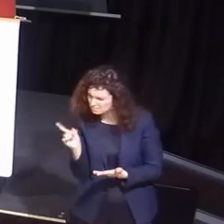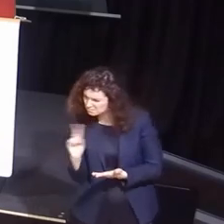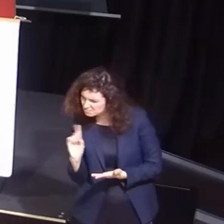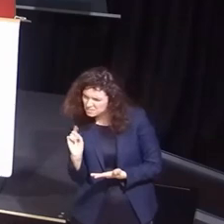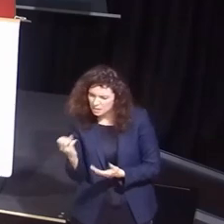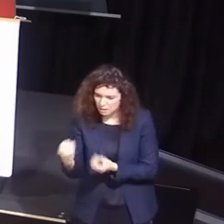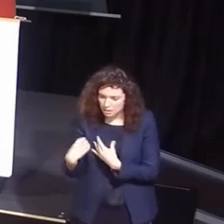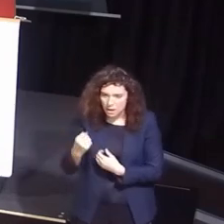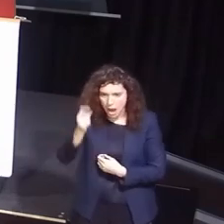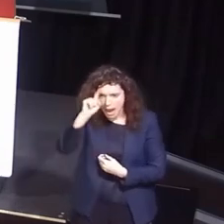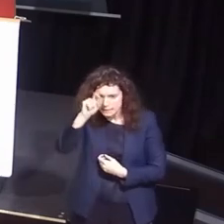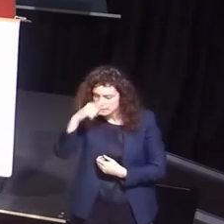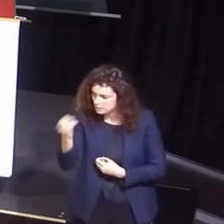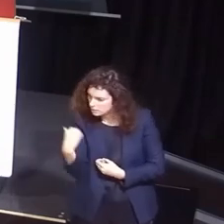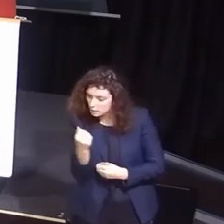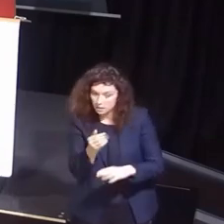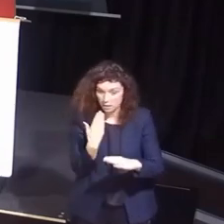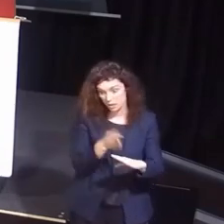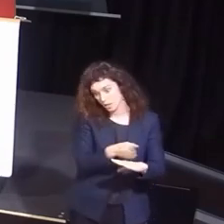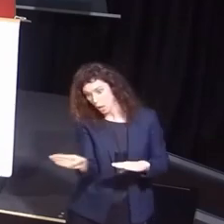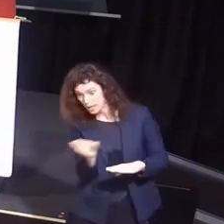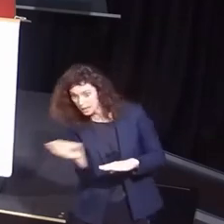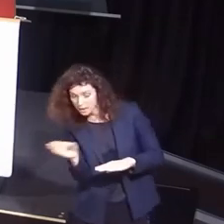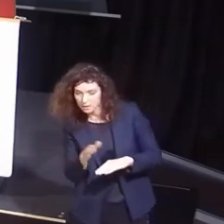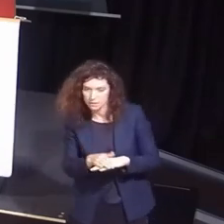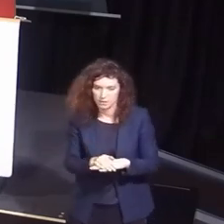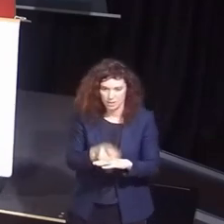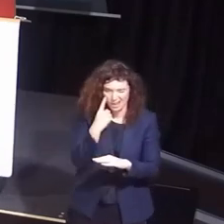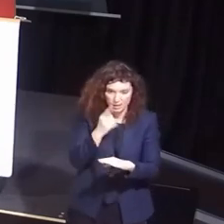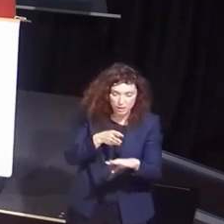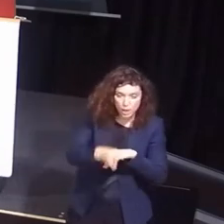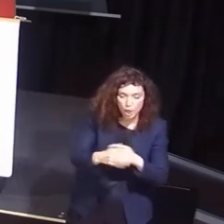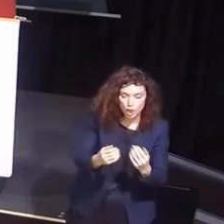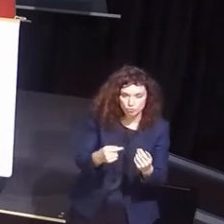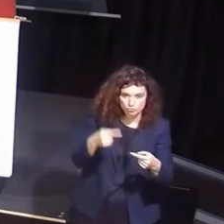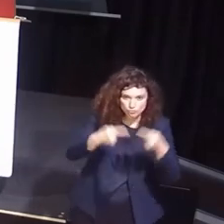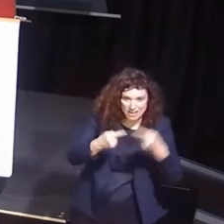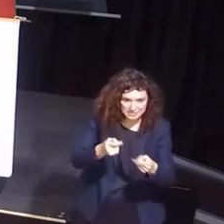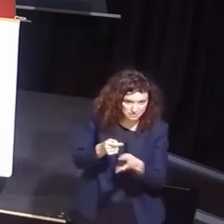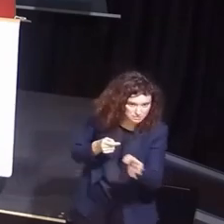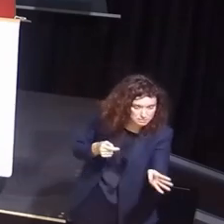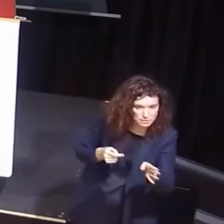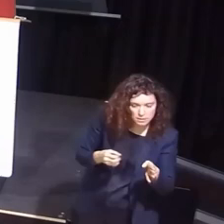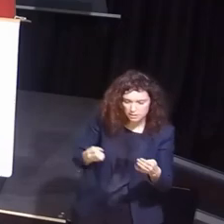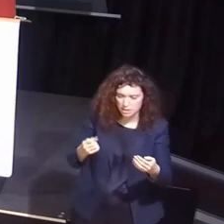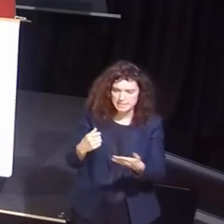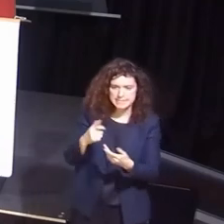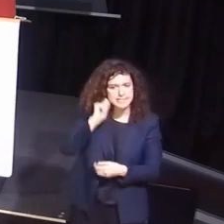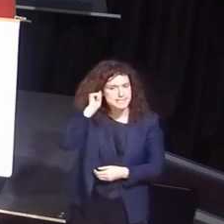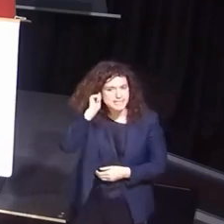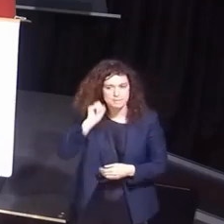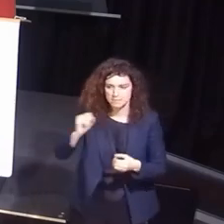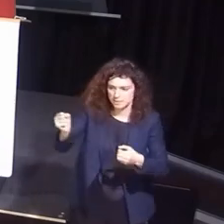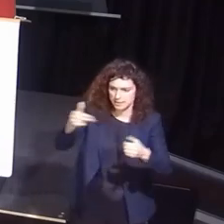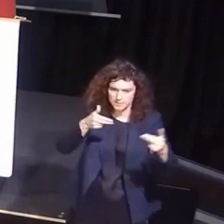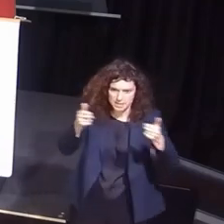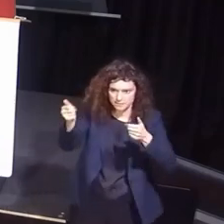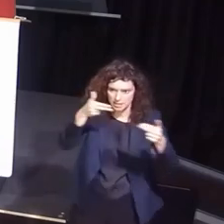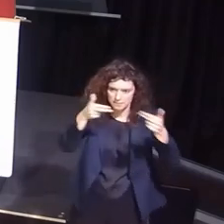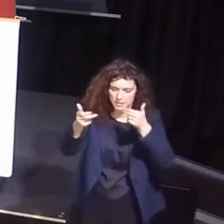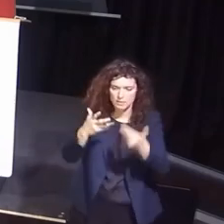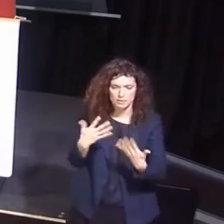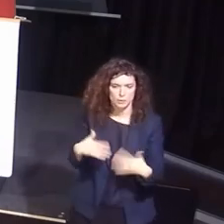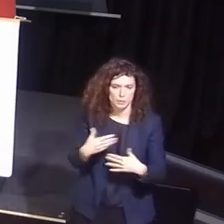actually one of the good advertisers. I know that's been in the game for ages, but suddenly it being in a very complex game like that was very